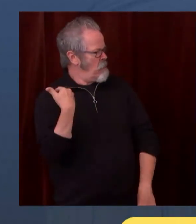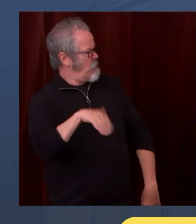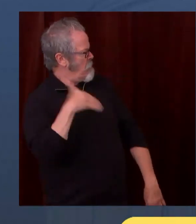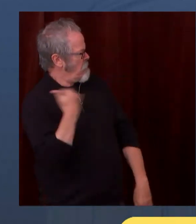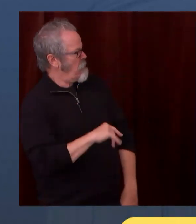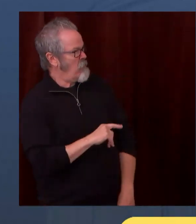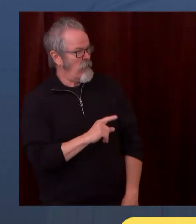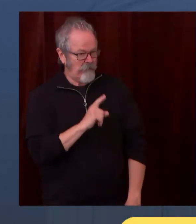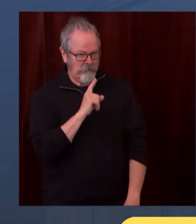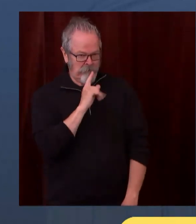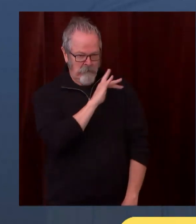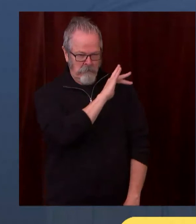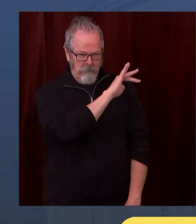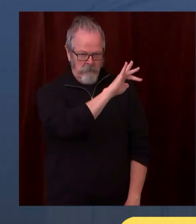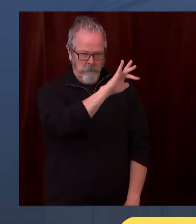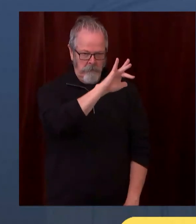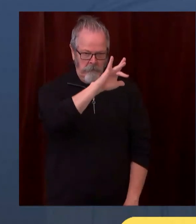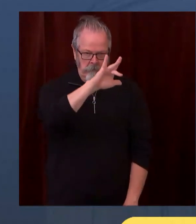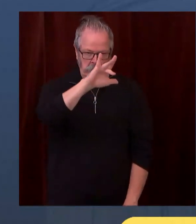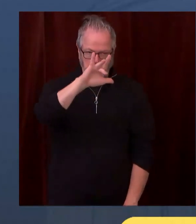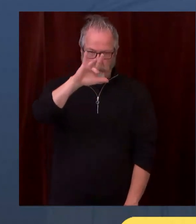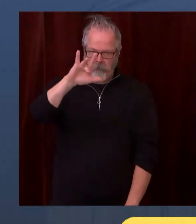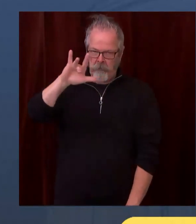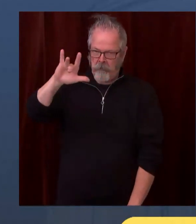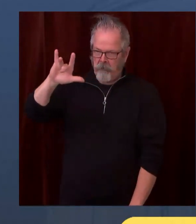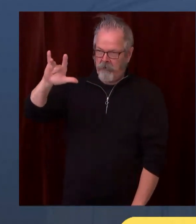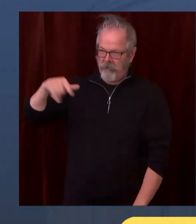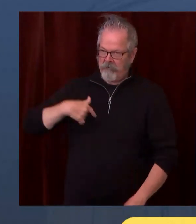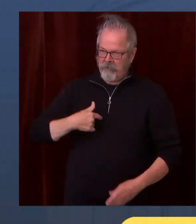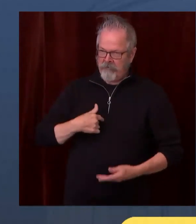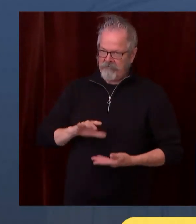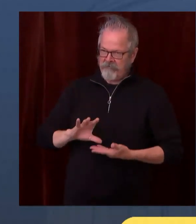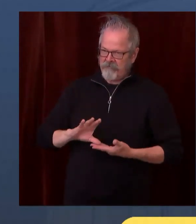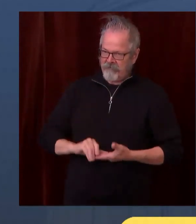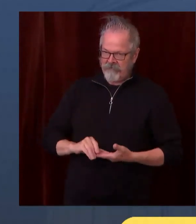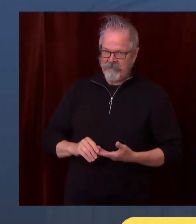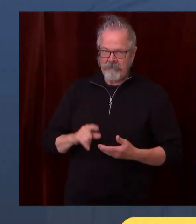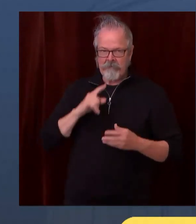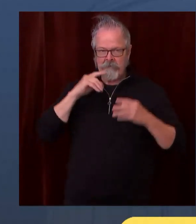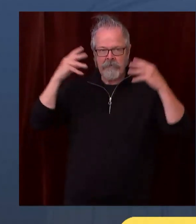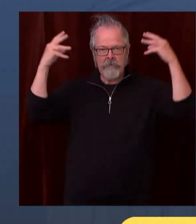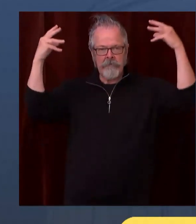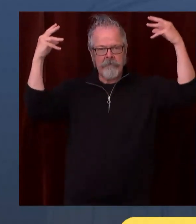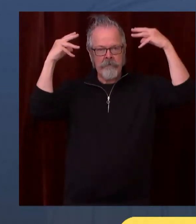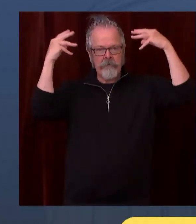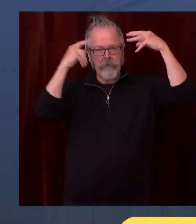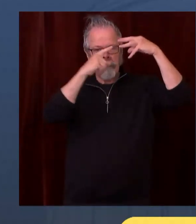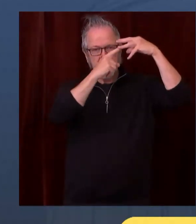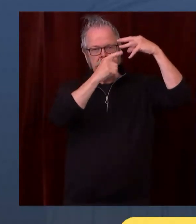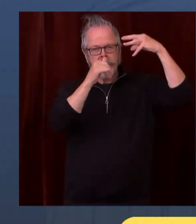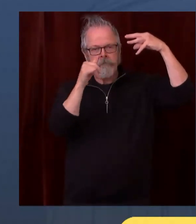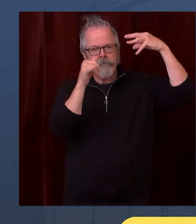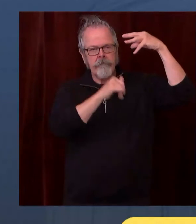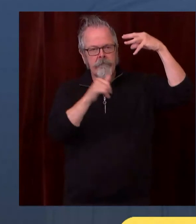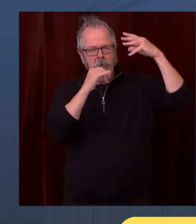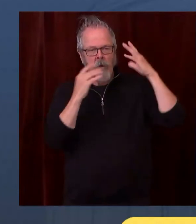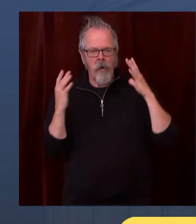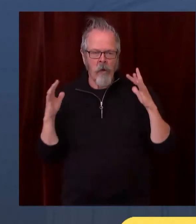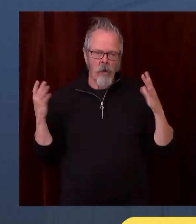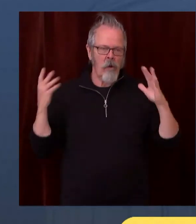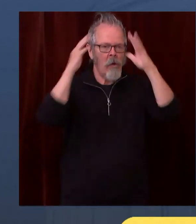as we're thinking about our restrictions in our lives, our goal is to get our kids back in on-site